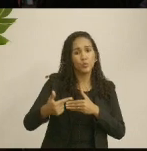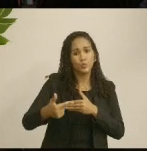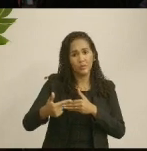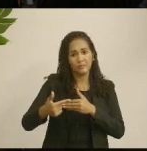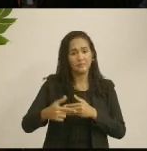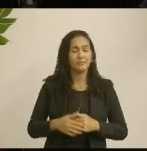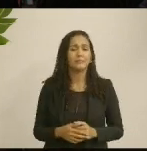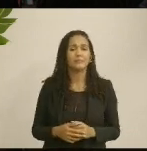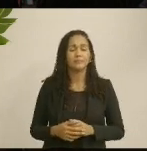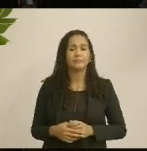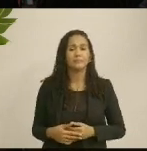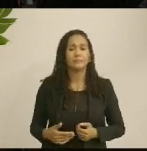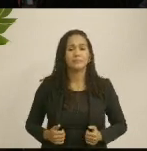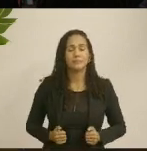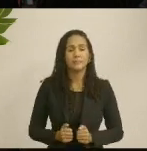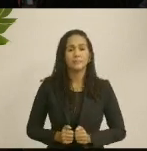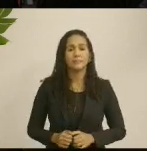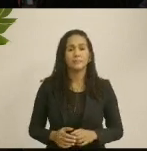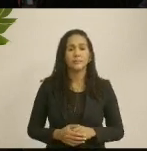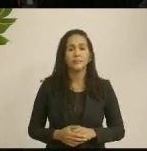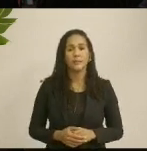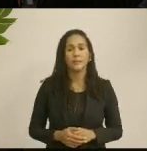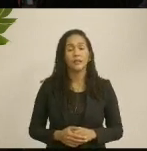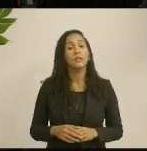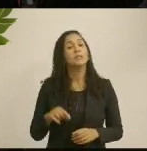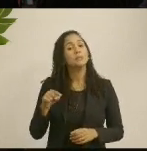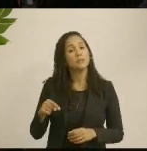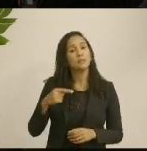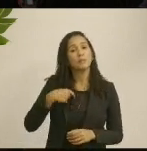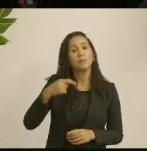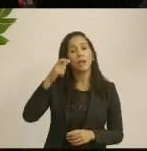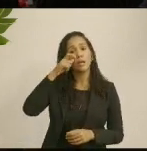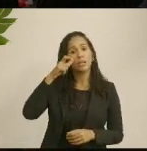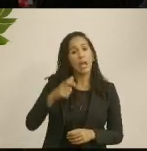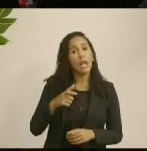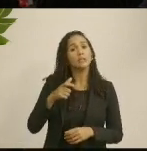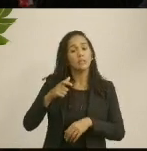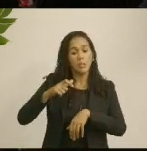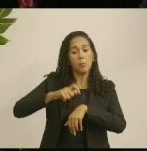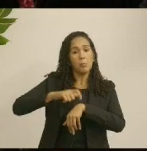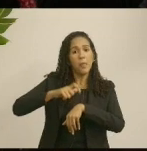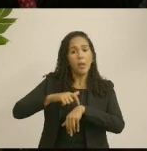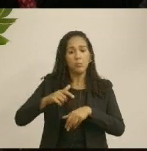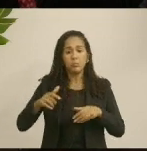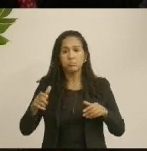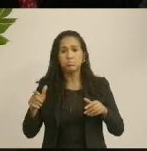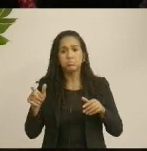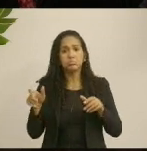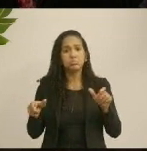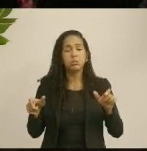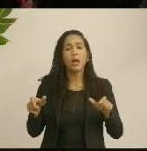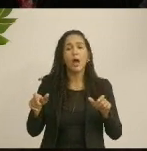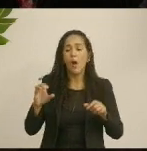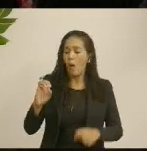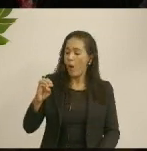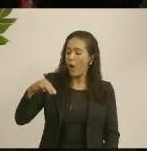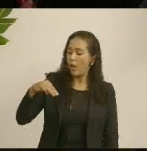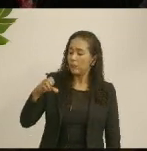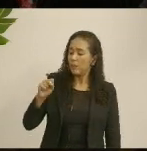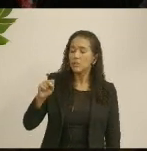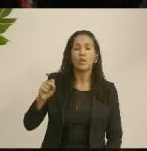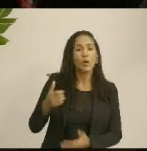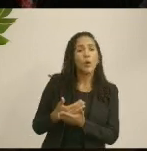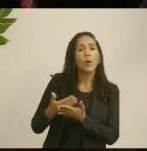me reassuring is that at the same time WHO started with the full value of